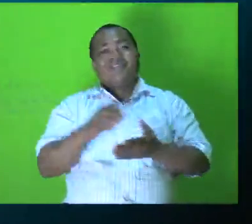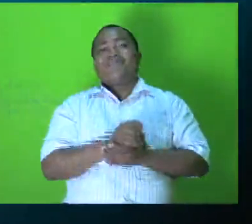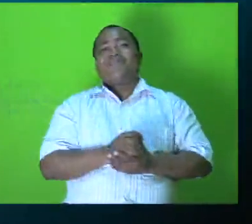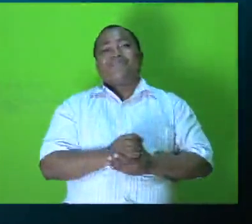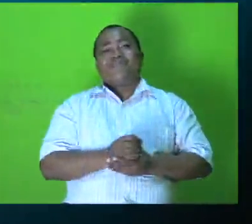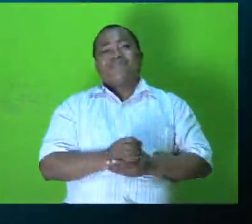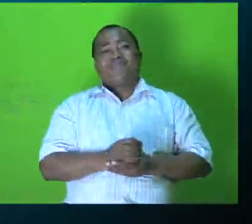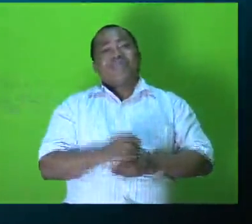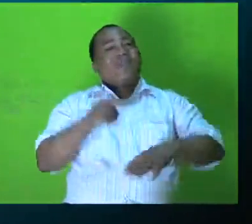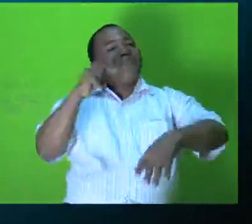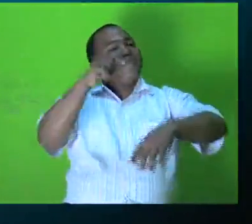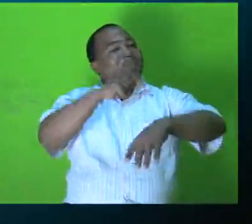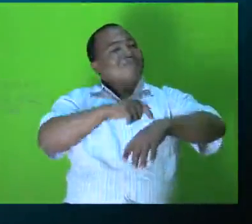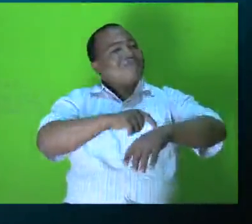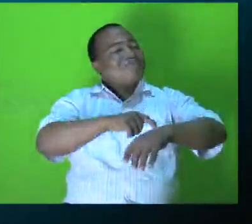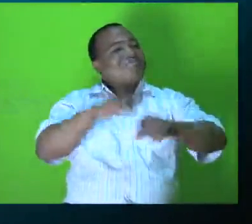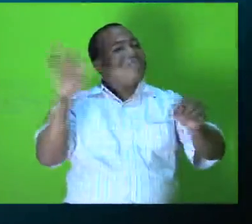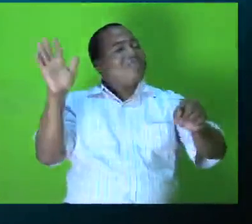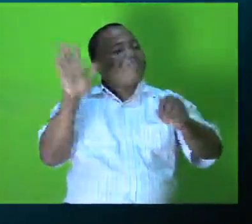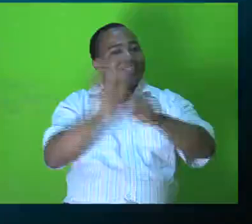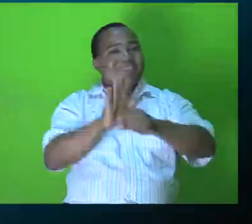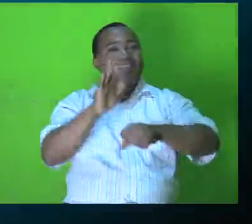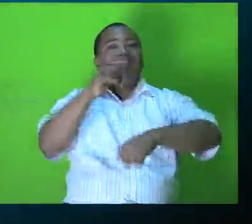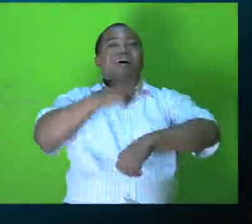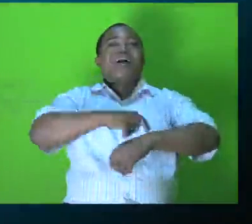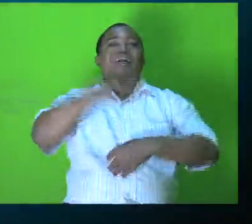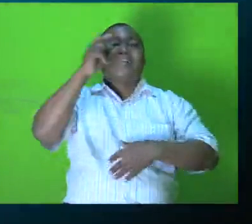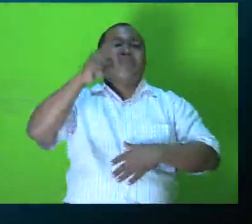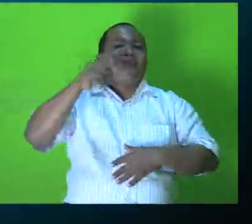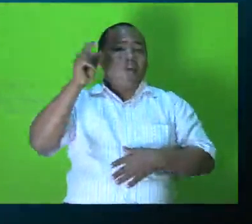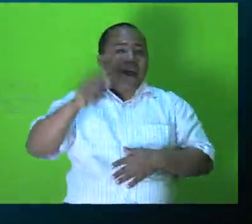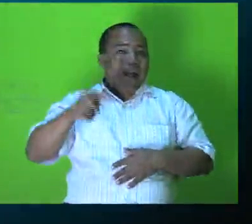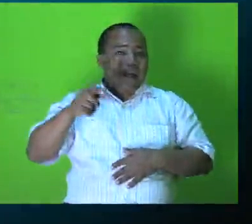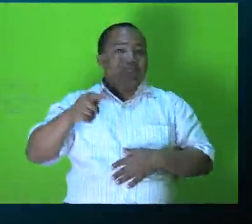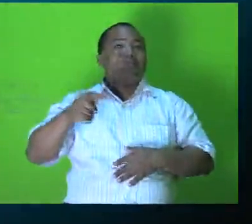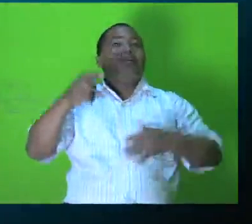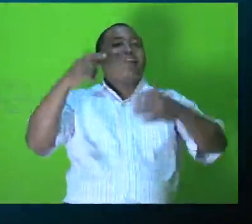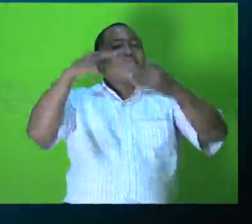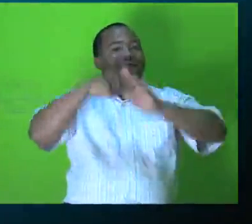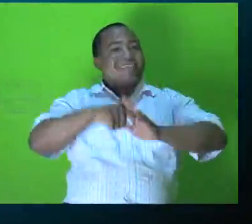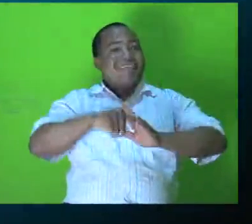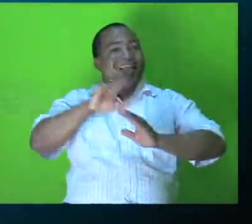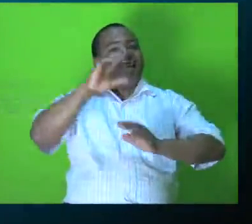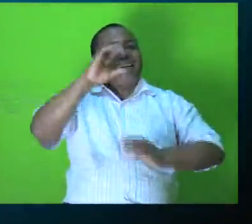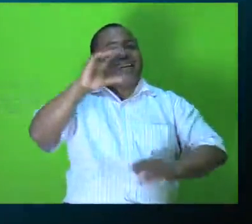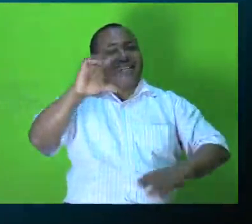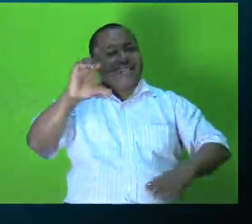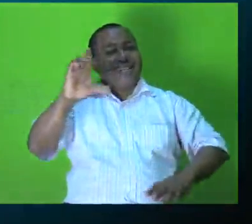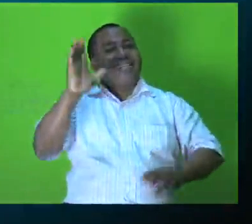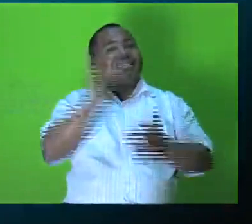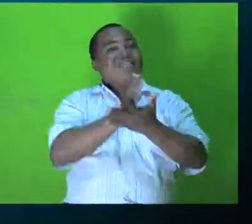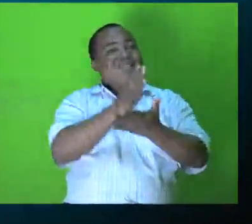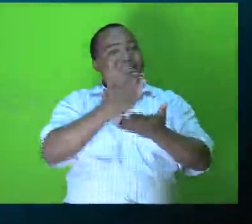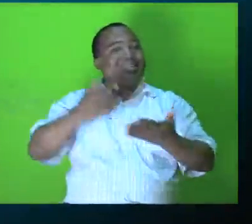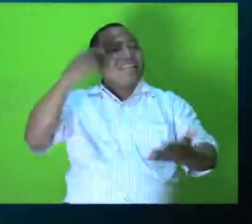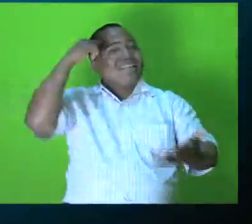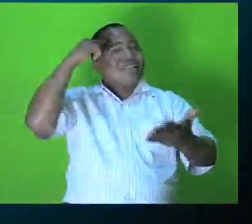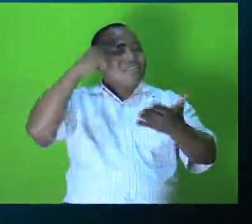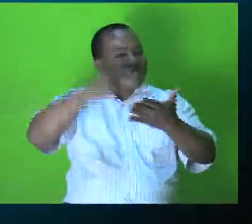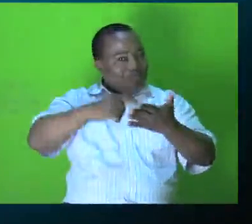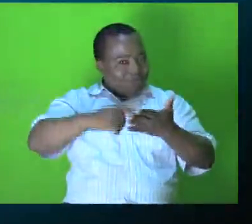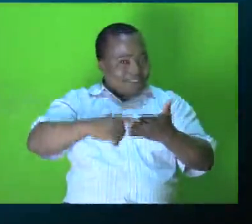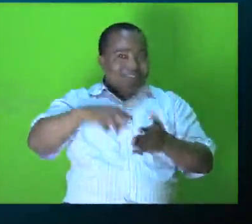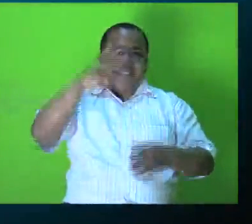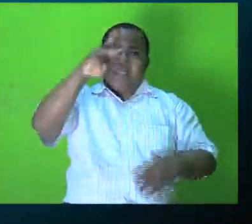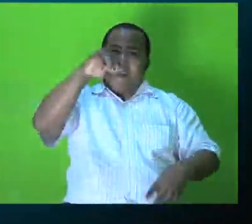Most of the time, when people refer to the cell division, they mean